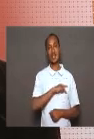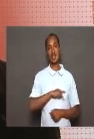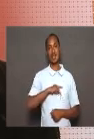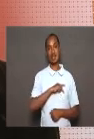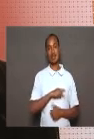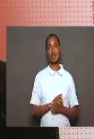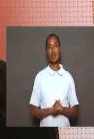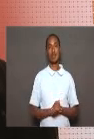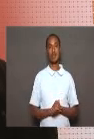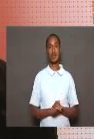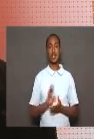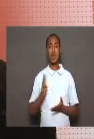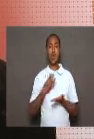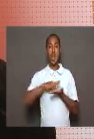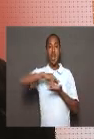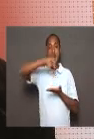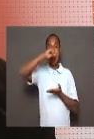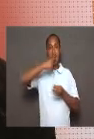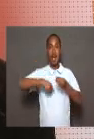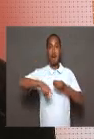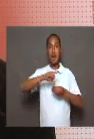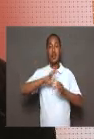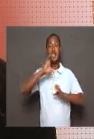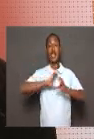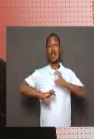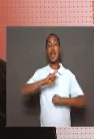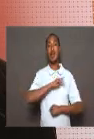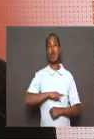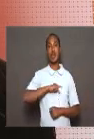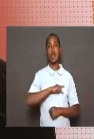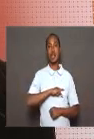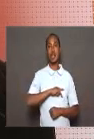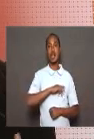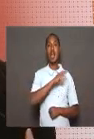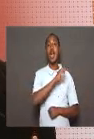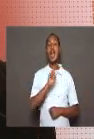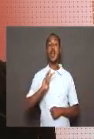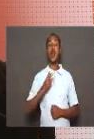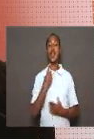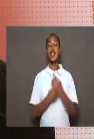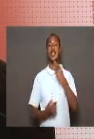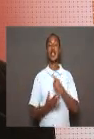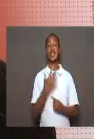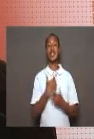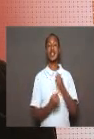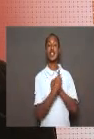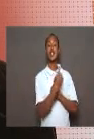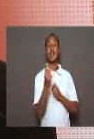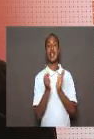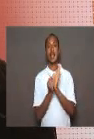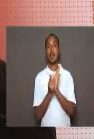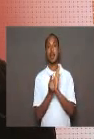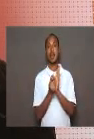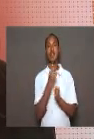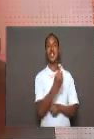properties. We learned about their chemical properties, and we discussed some